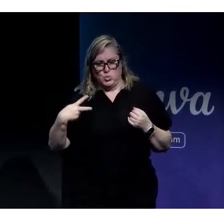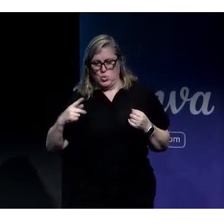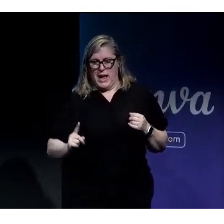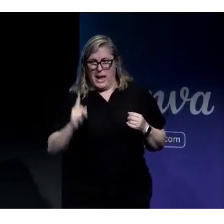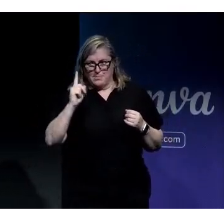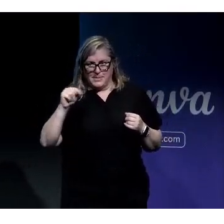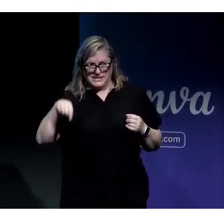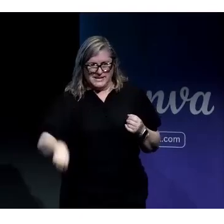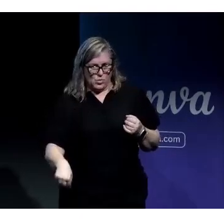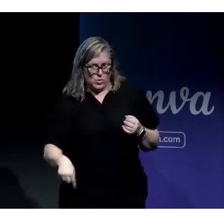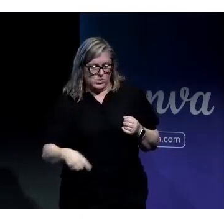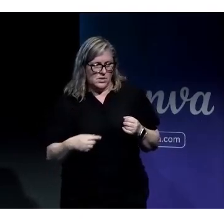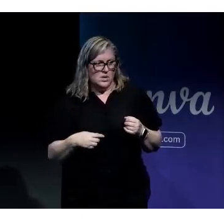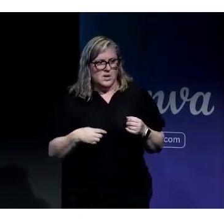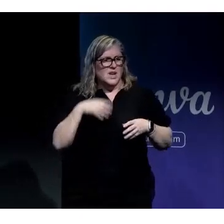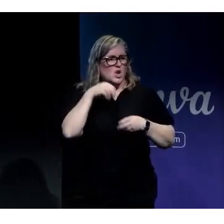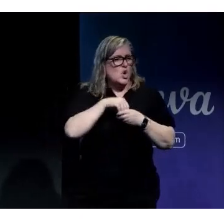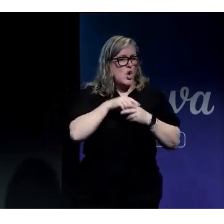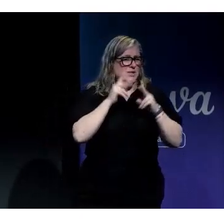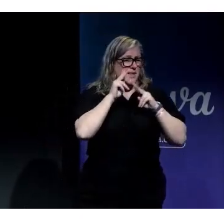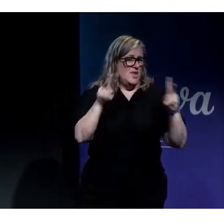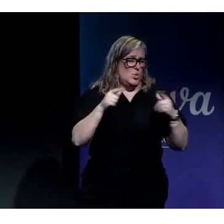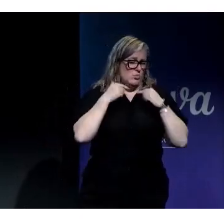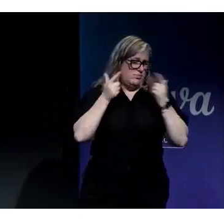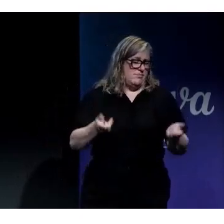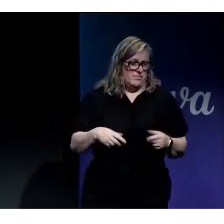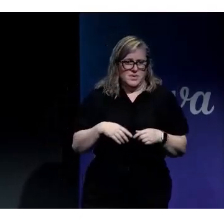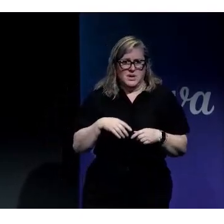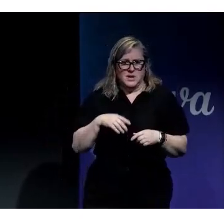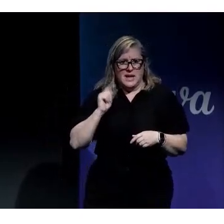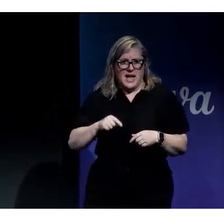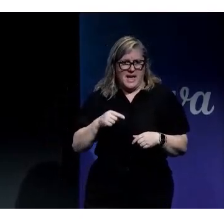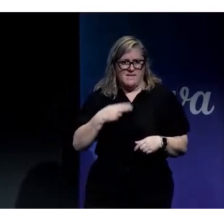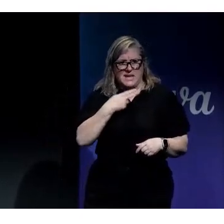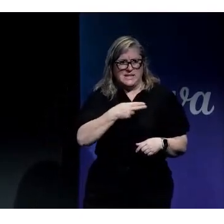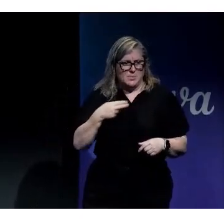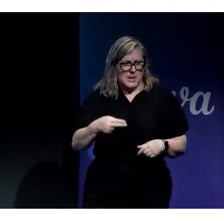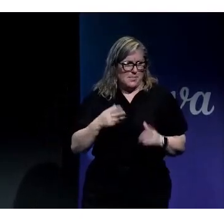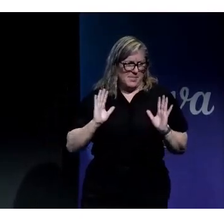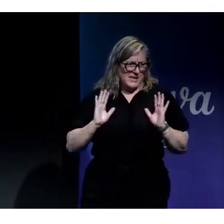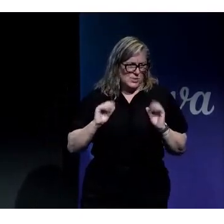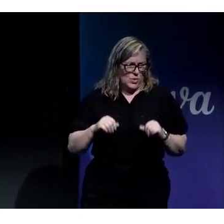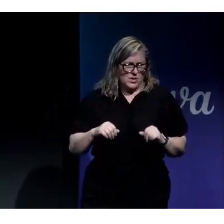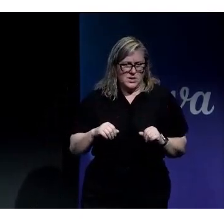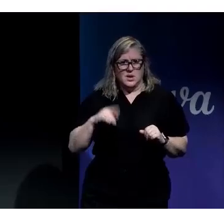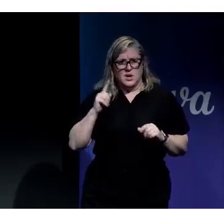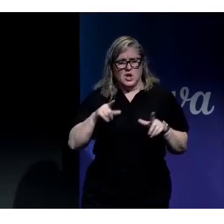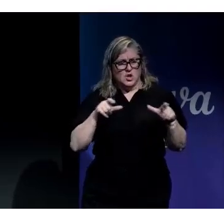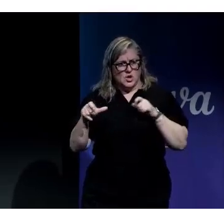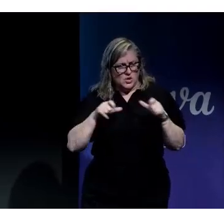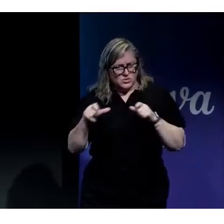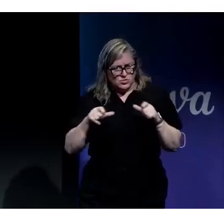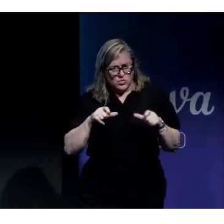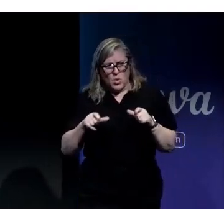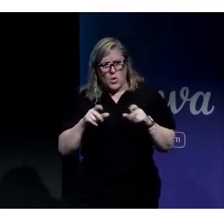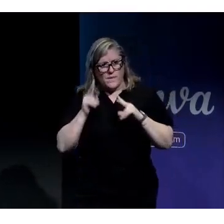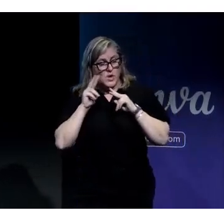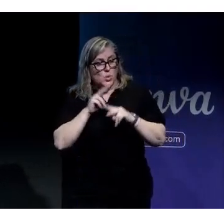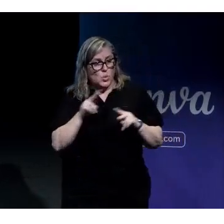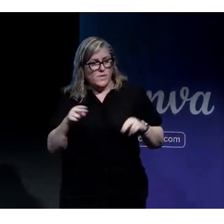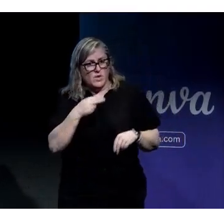The content view doesn't care about any of that. We just got a tab and it owns tab items. In the control view for a tab item, we